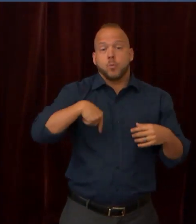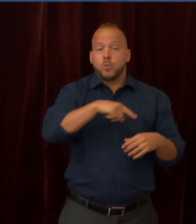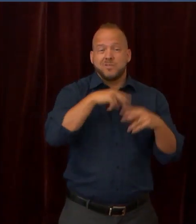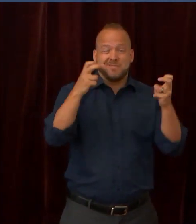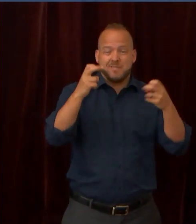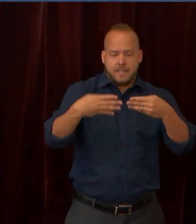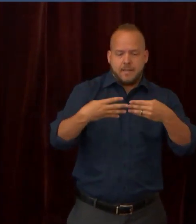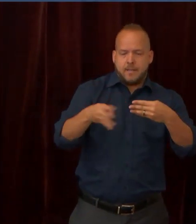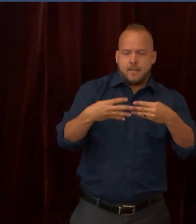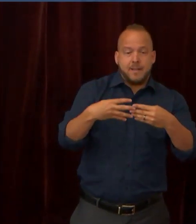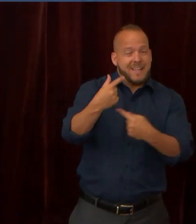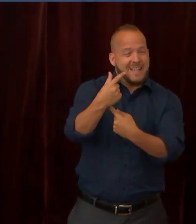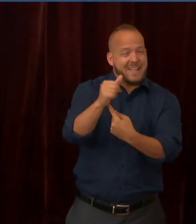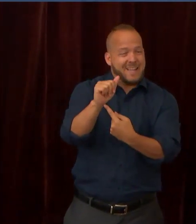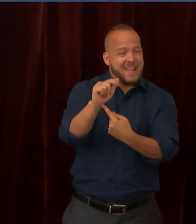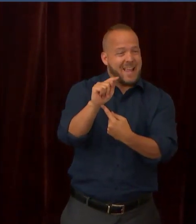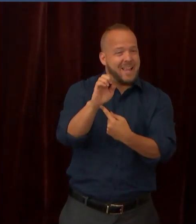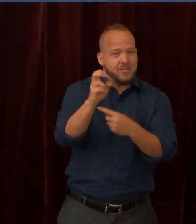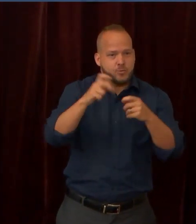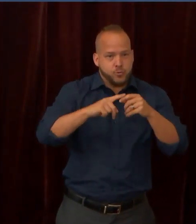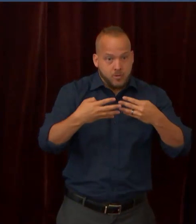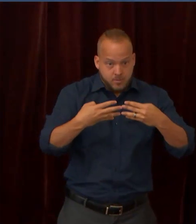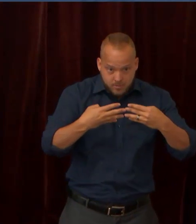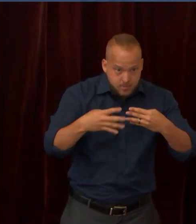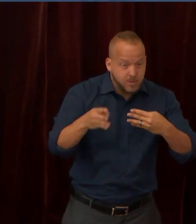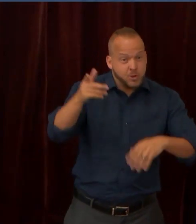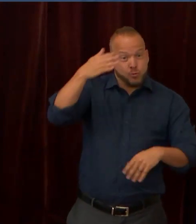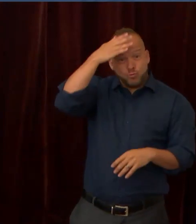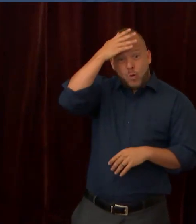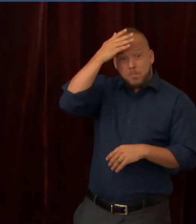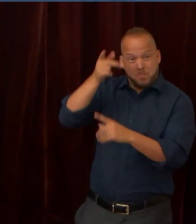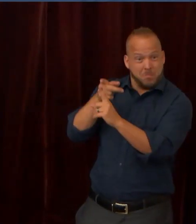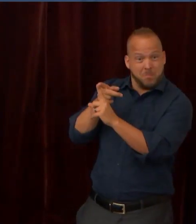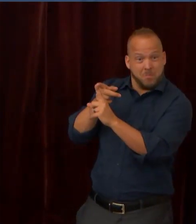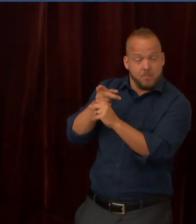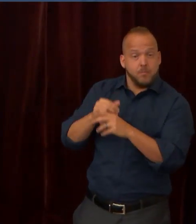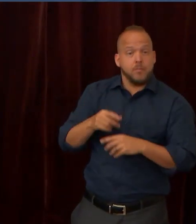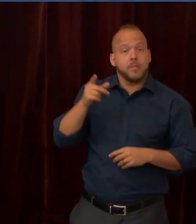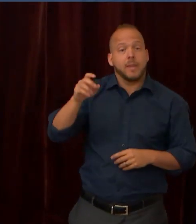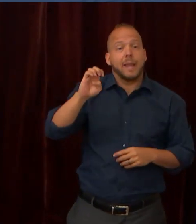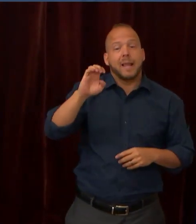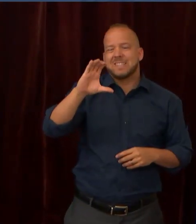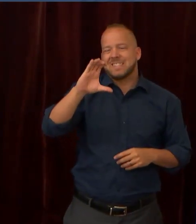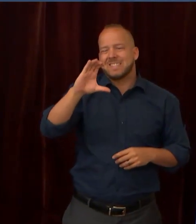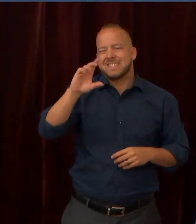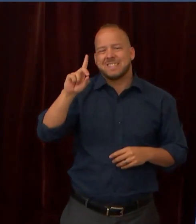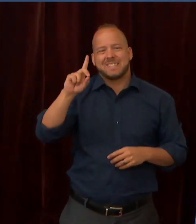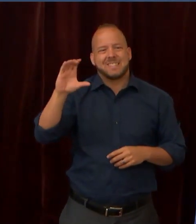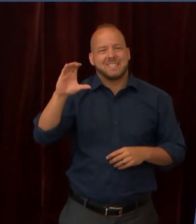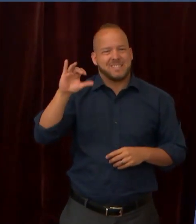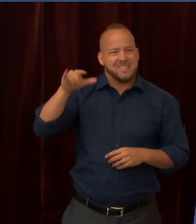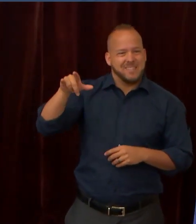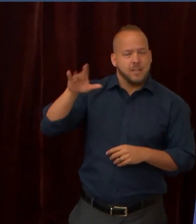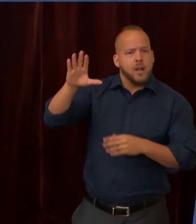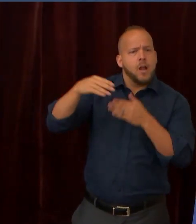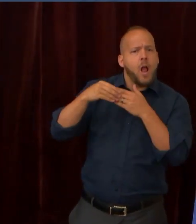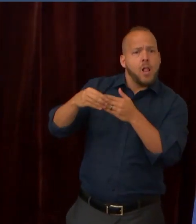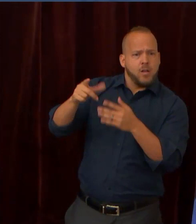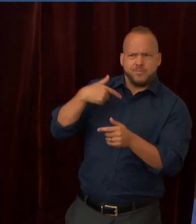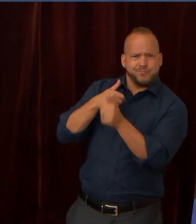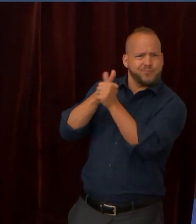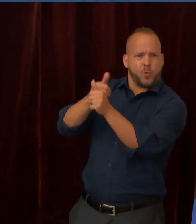by the Trump administration and the CDC guidelines, if you will, and that was the basic source of the